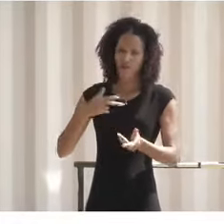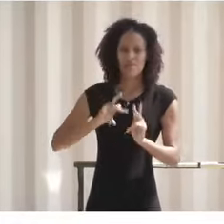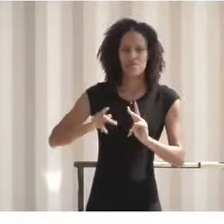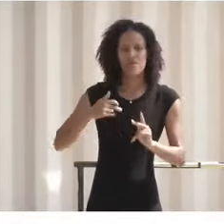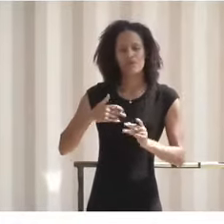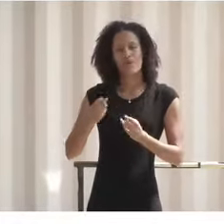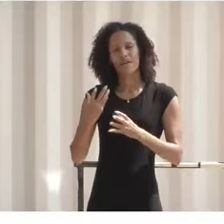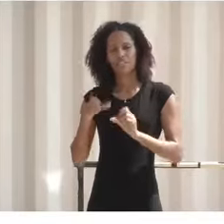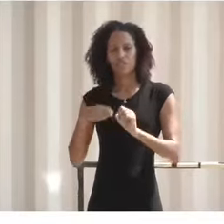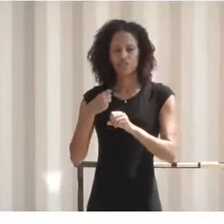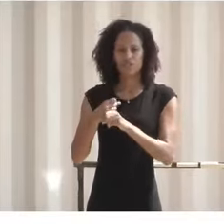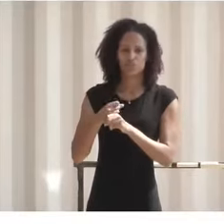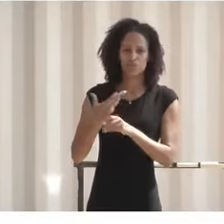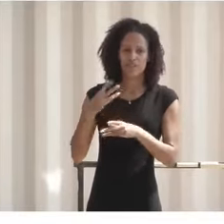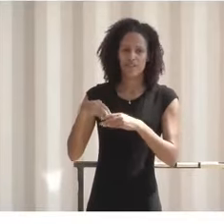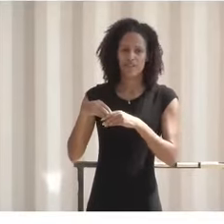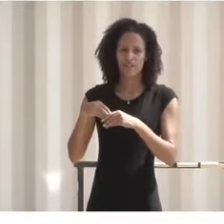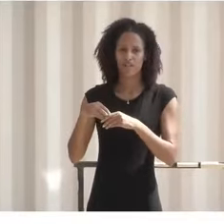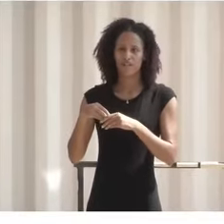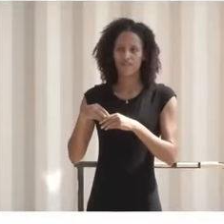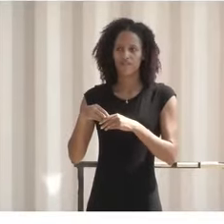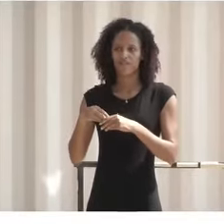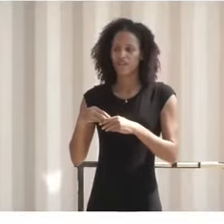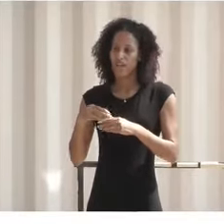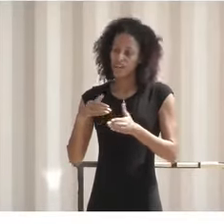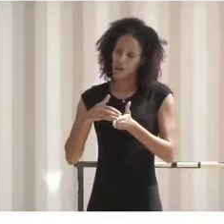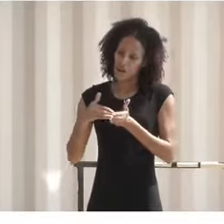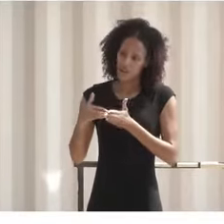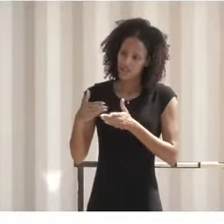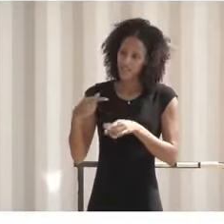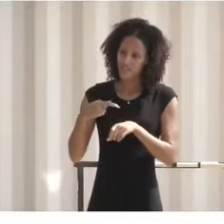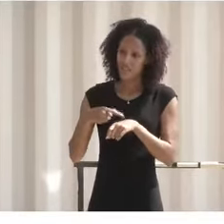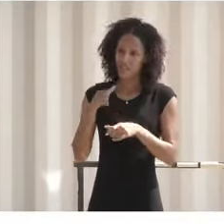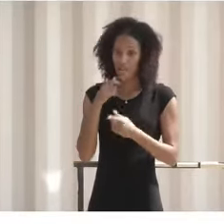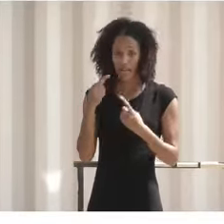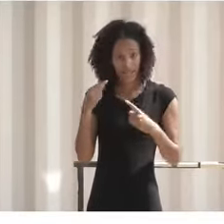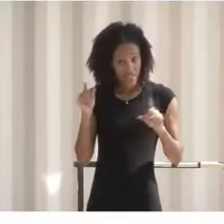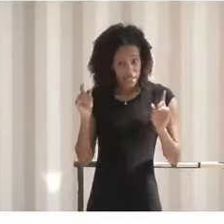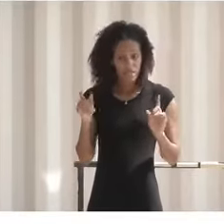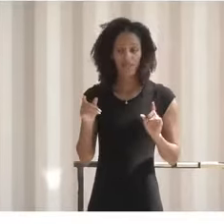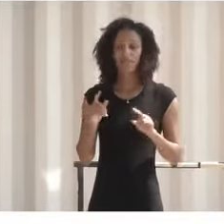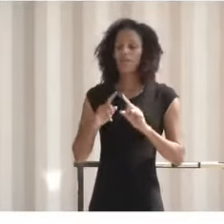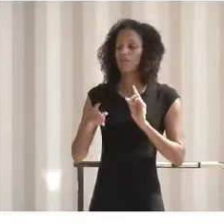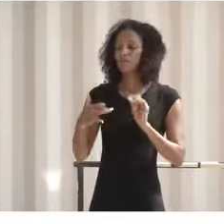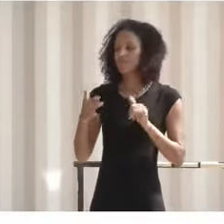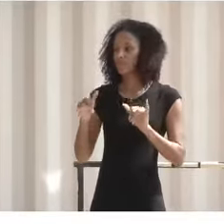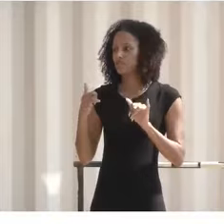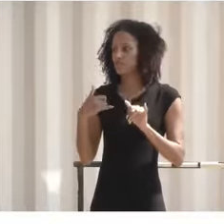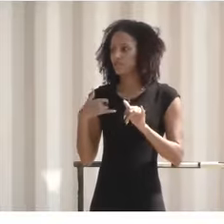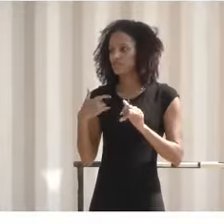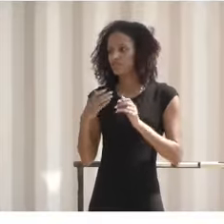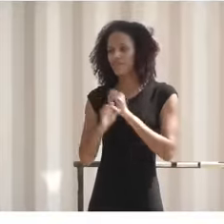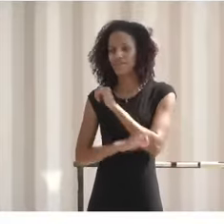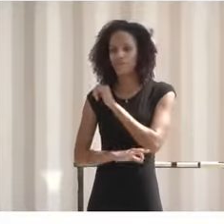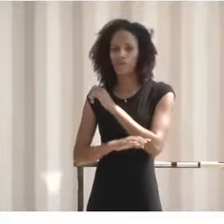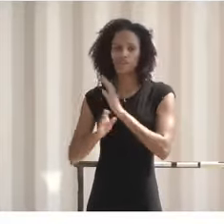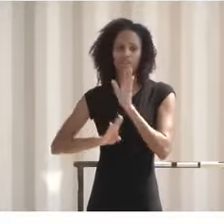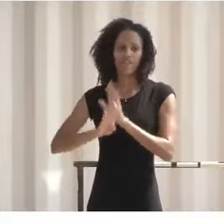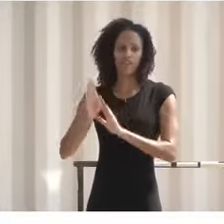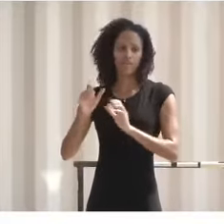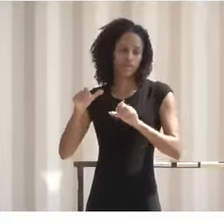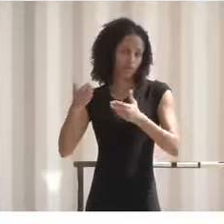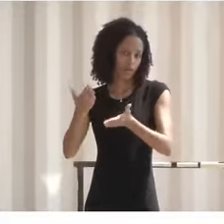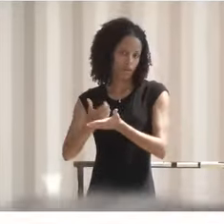over the years in those Pacific Island nations are oftentimes not factored in into these foreign development framework.